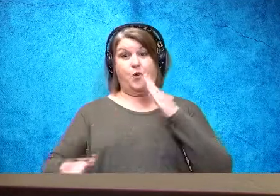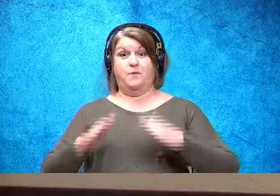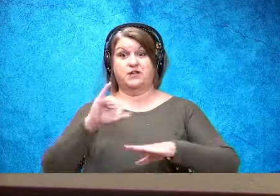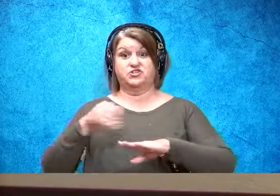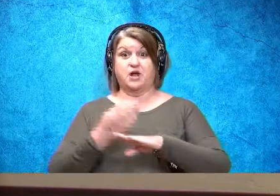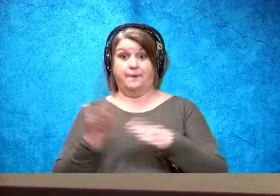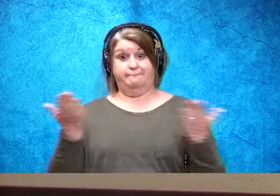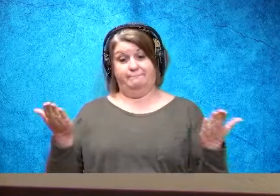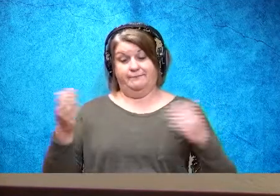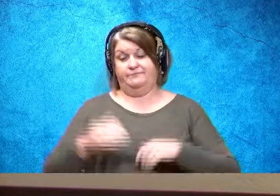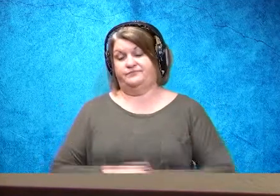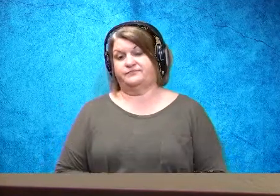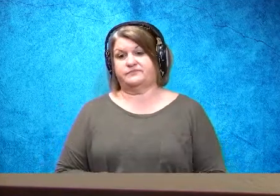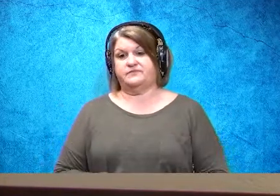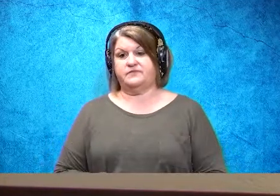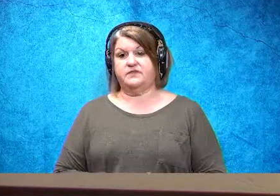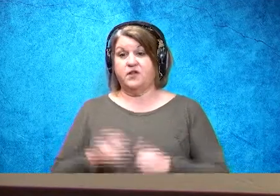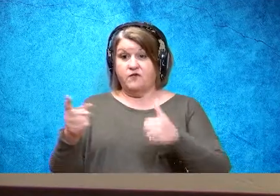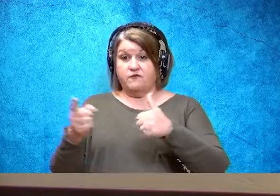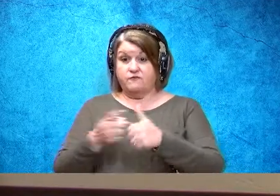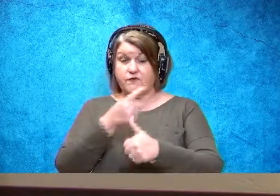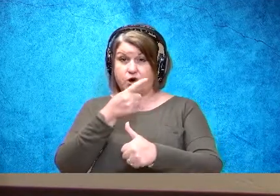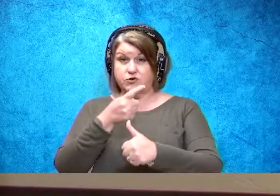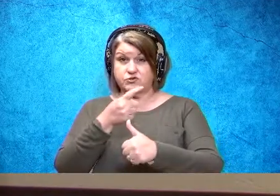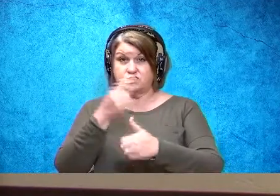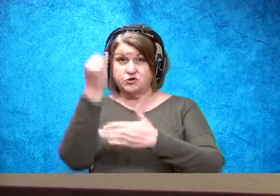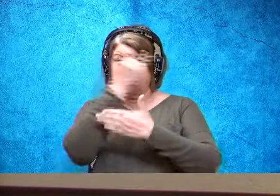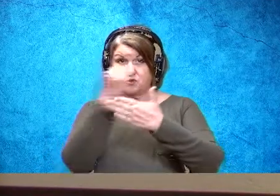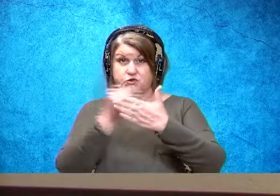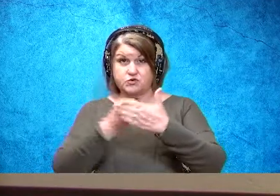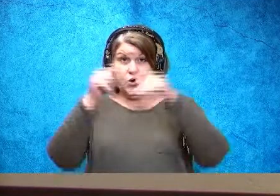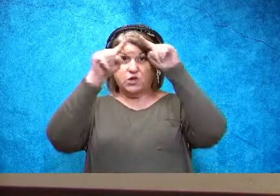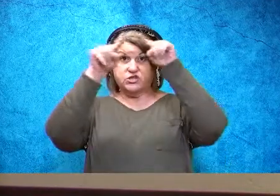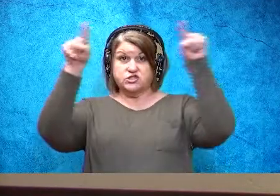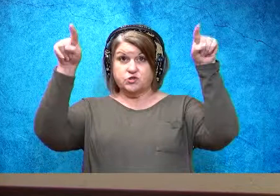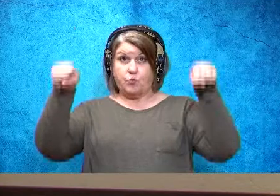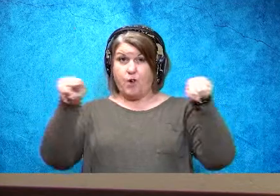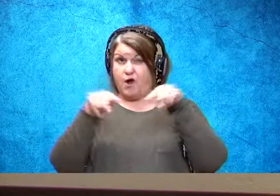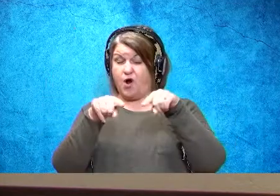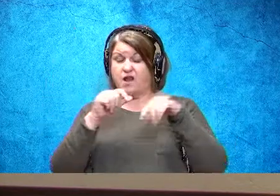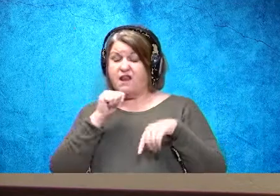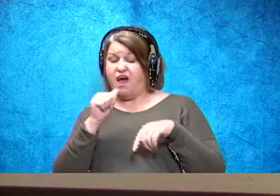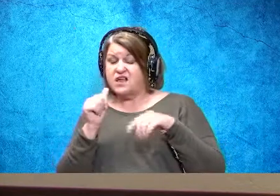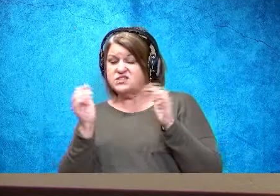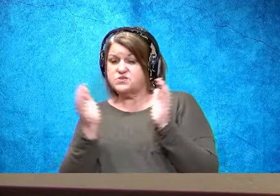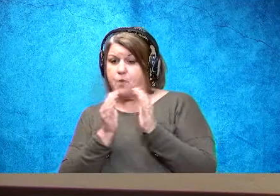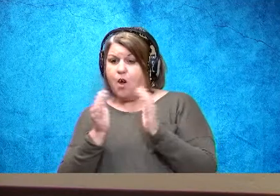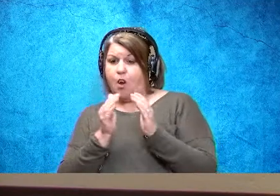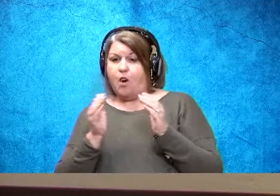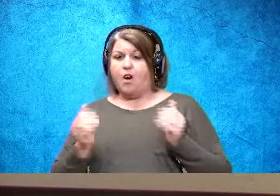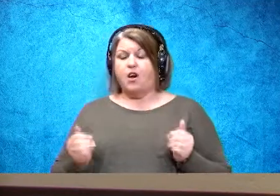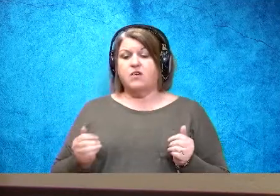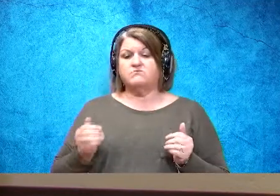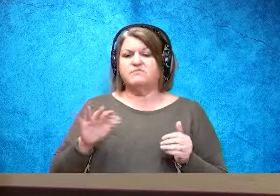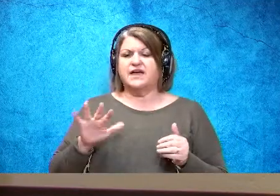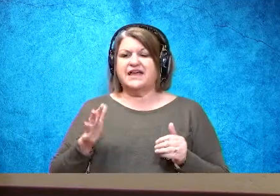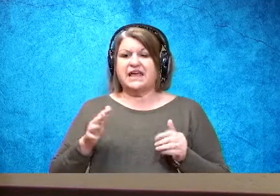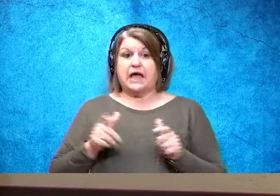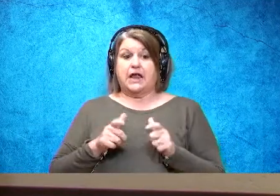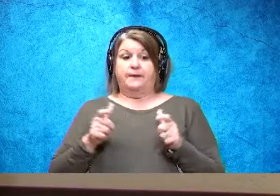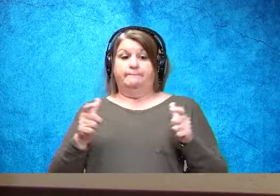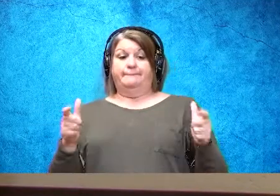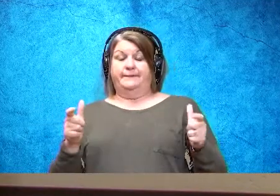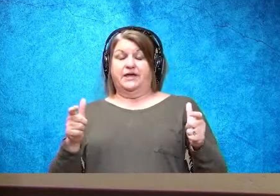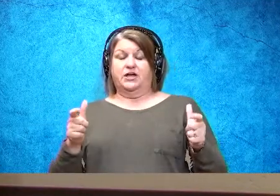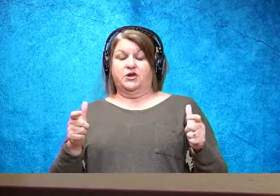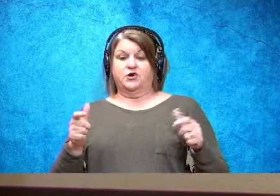top, is draw a square. And I don't want it to be too small. Make it kind of big because we're going to add the eyes and the mouth in